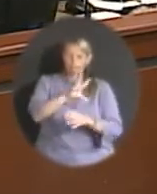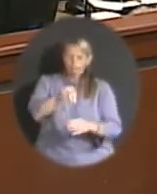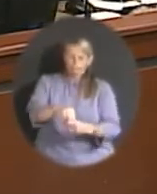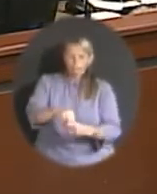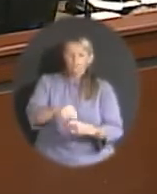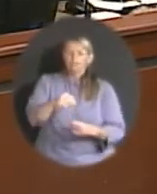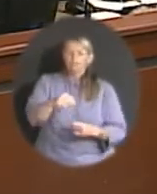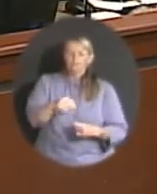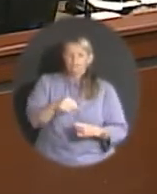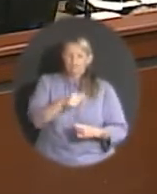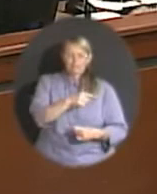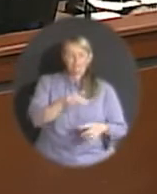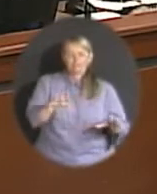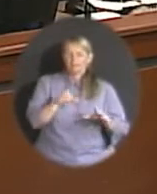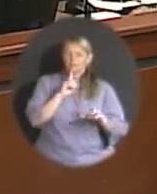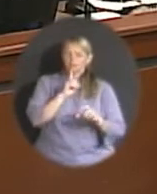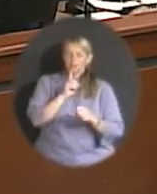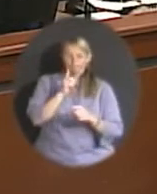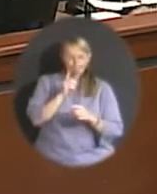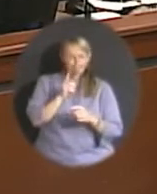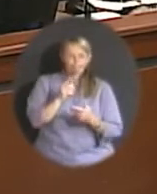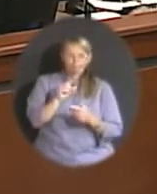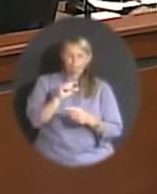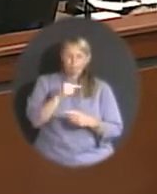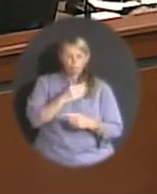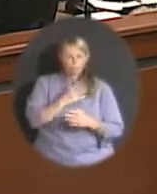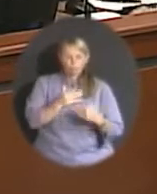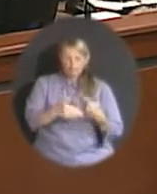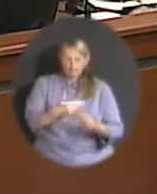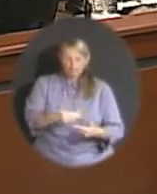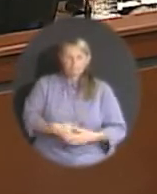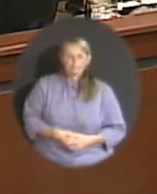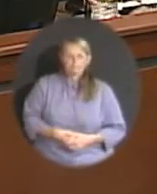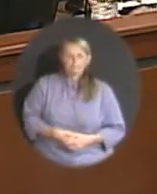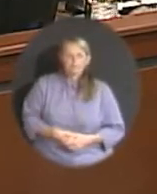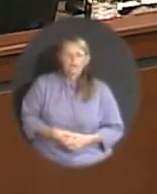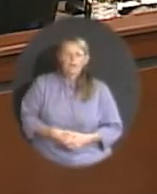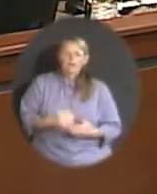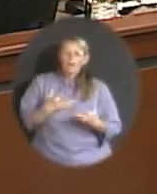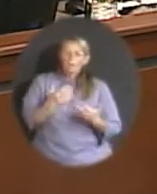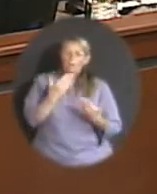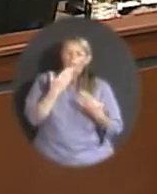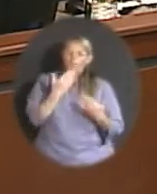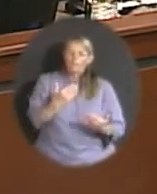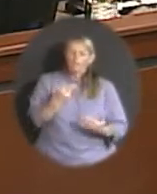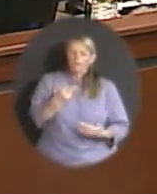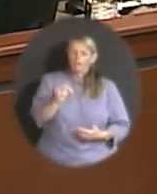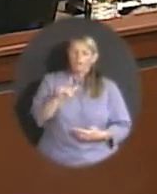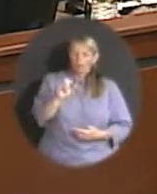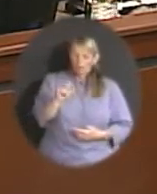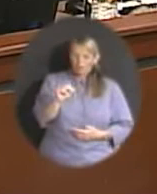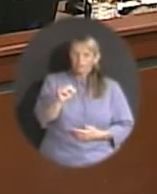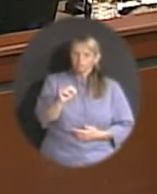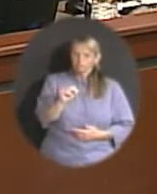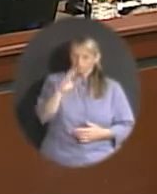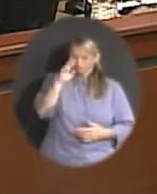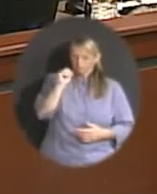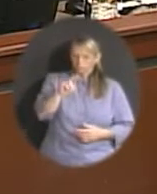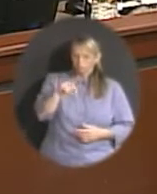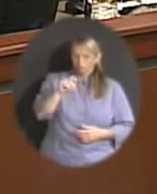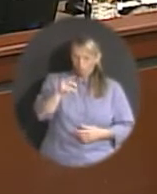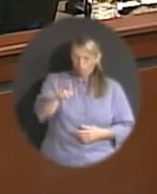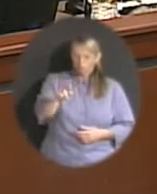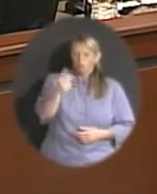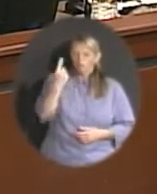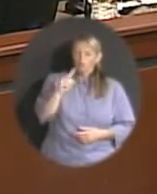grace. I also want to thank Harlan for the work he's done to create an atmosphere on the board where each of the